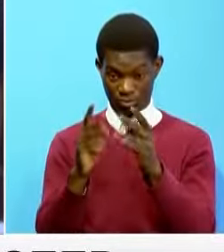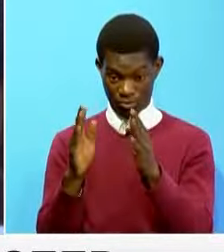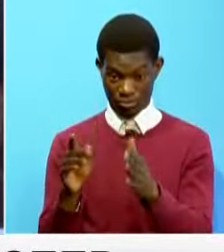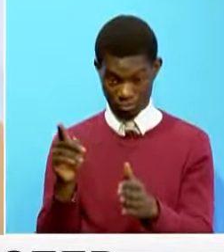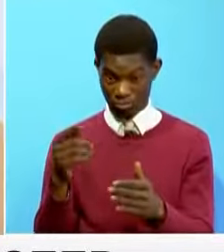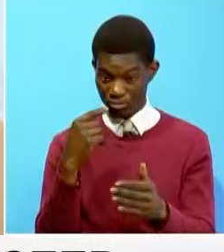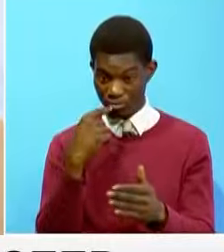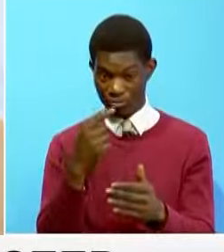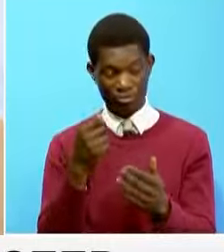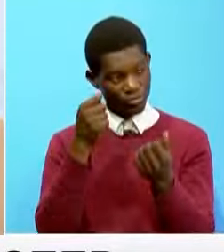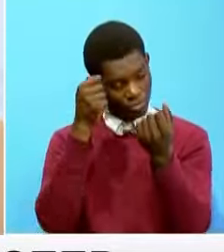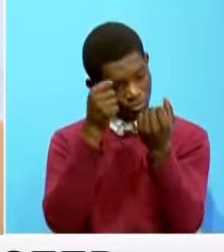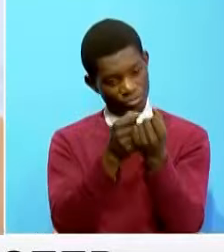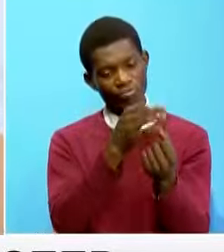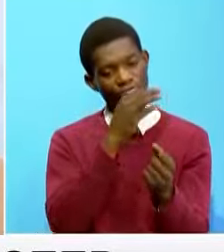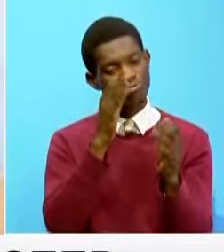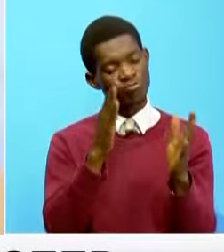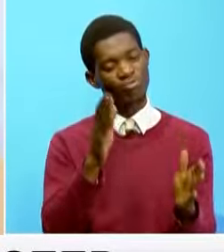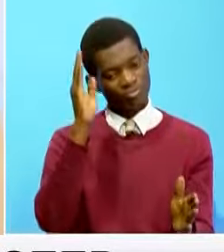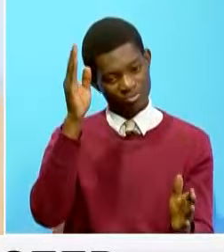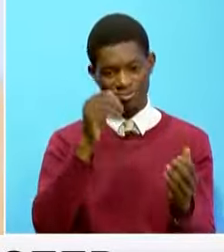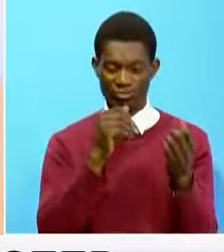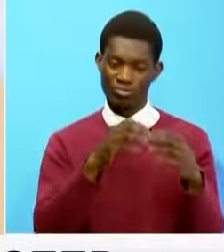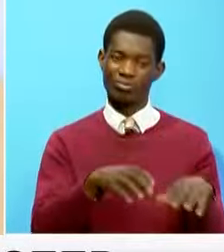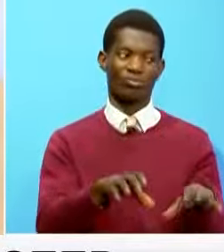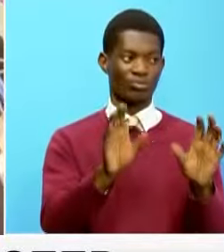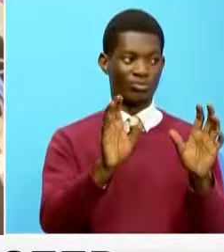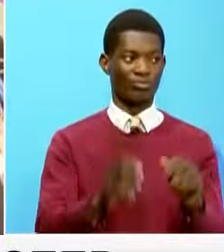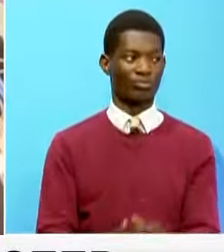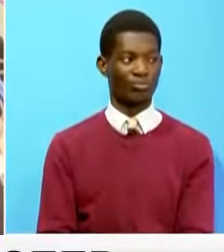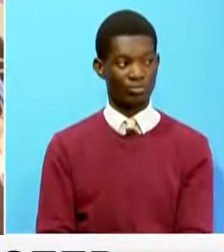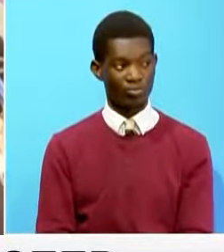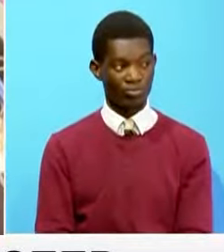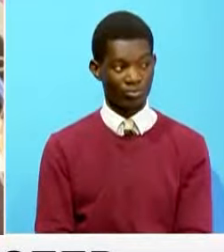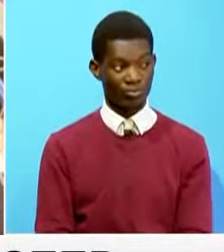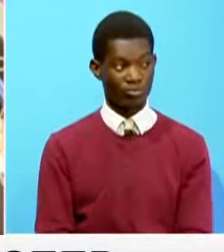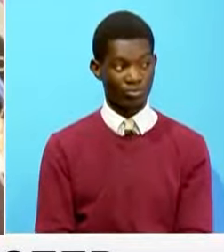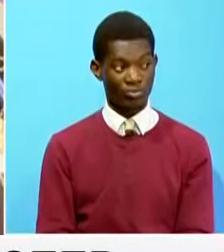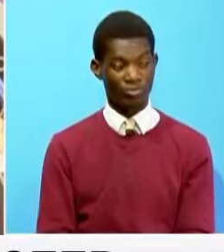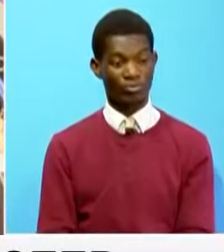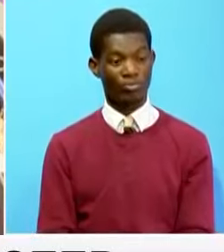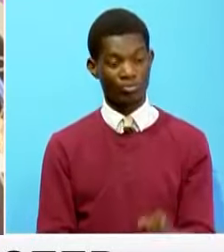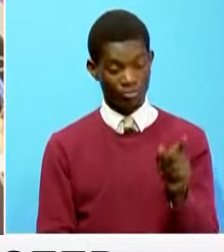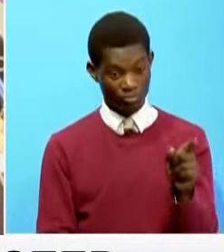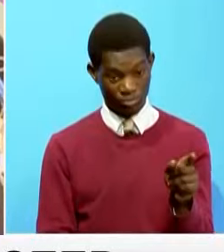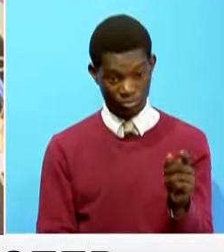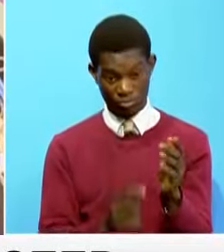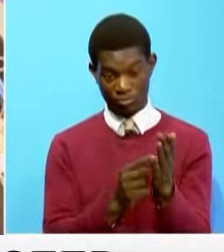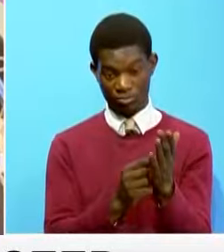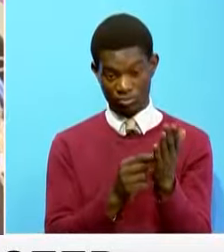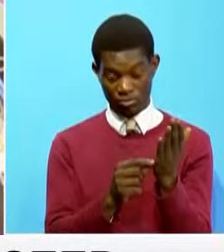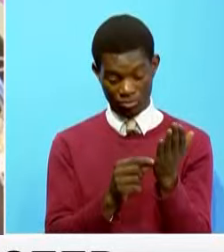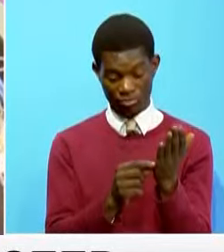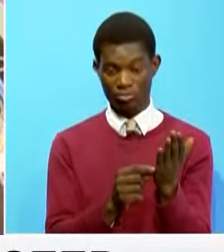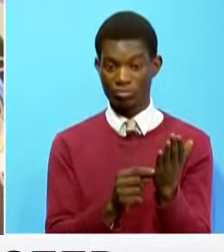continued support to small-scale farmers and the government. The seed is estimated to cover about 1,000 hectares and